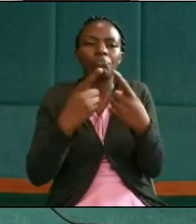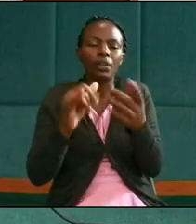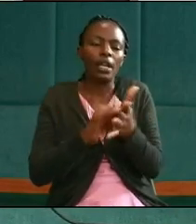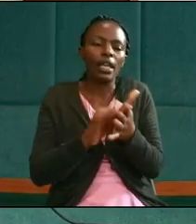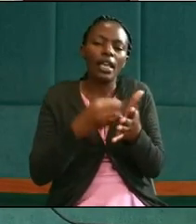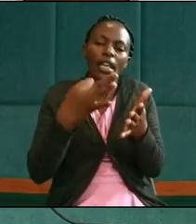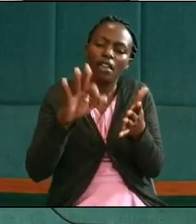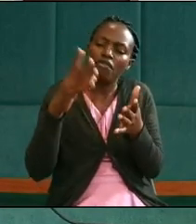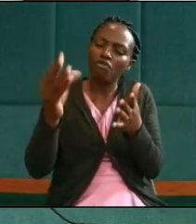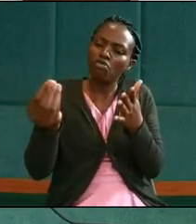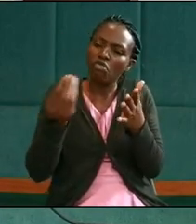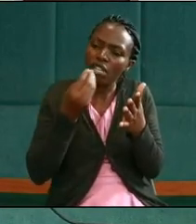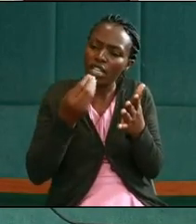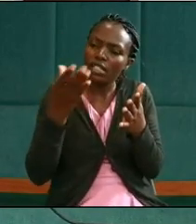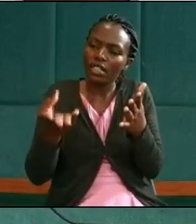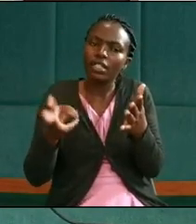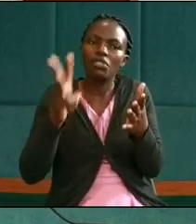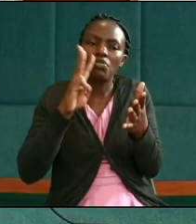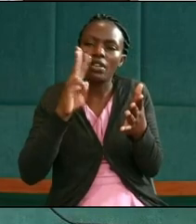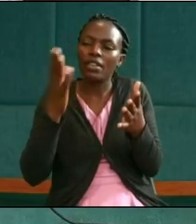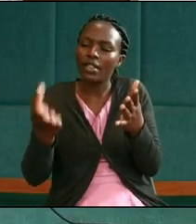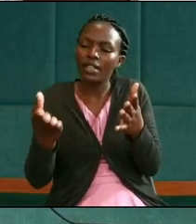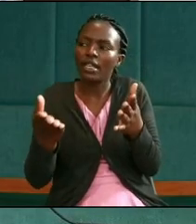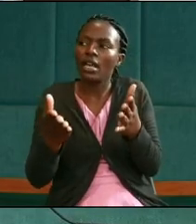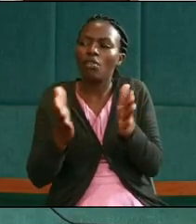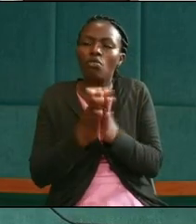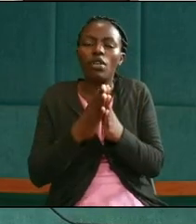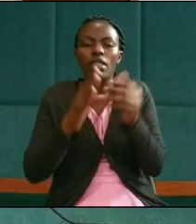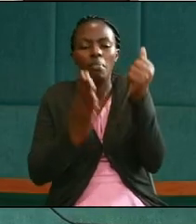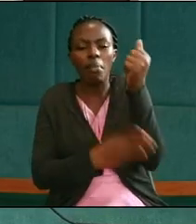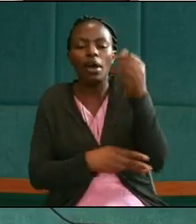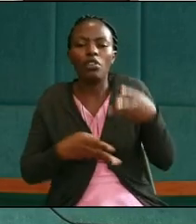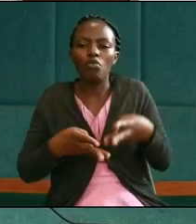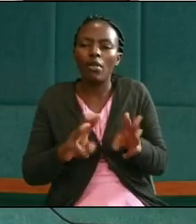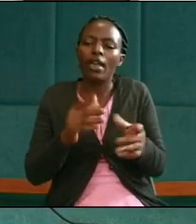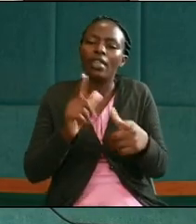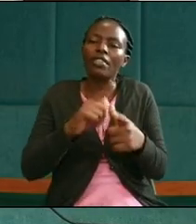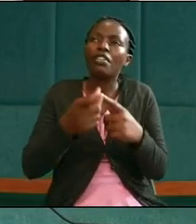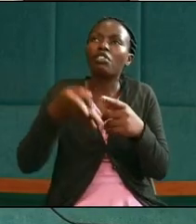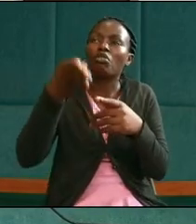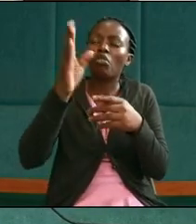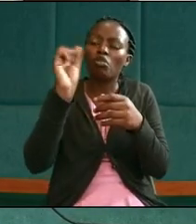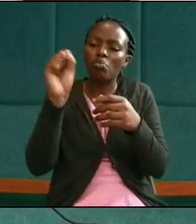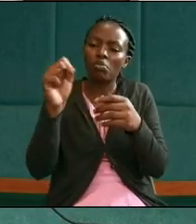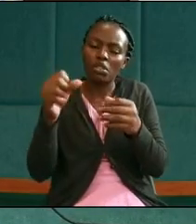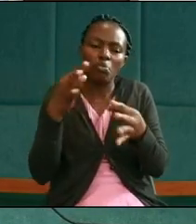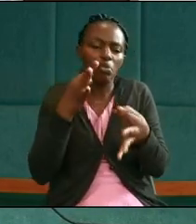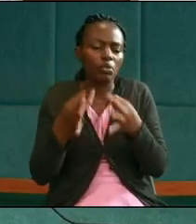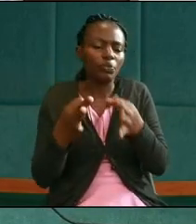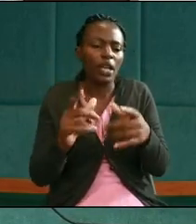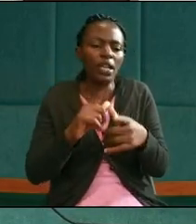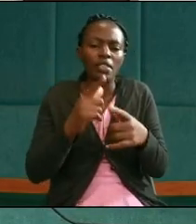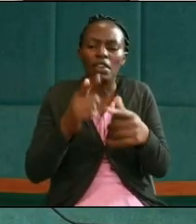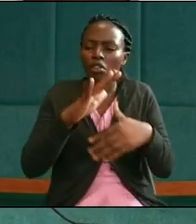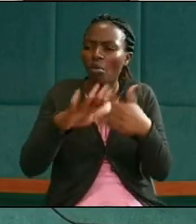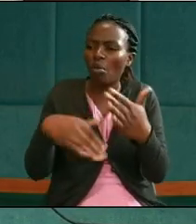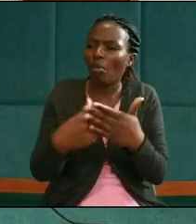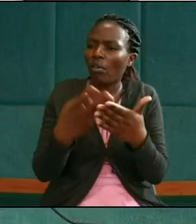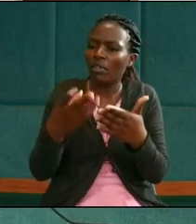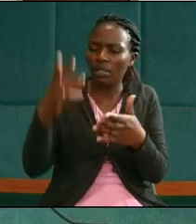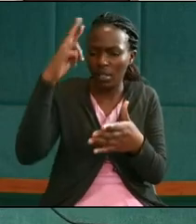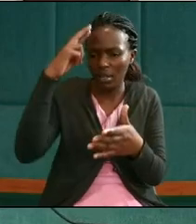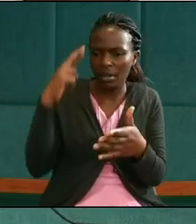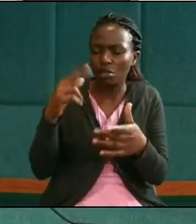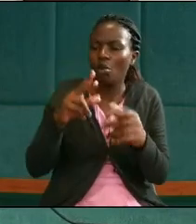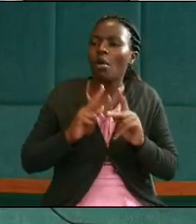manner invite God's judgment upon themselves. For that reason, many were weak and some